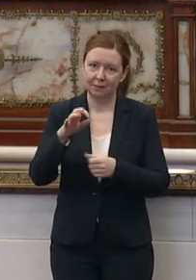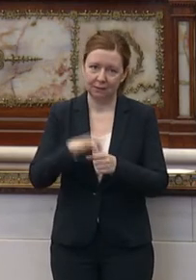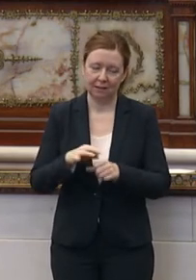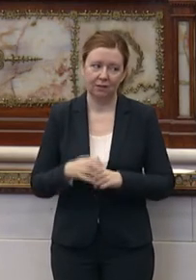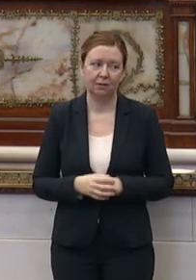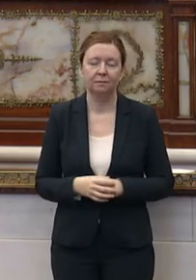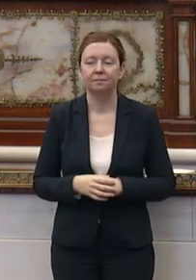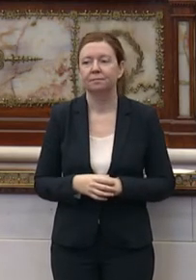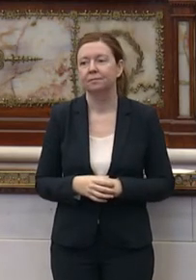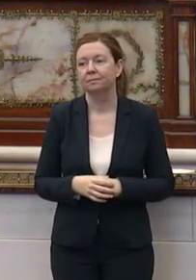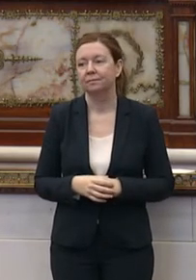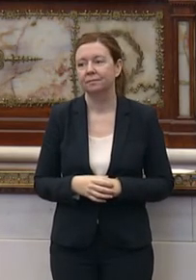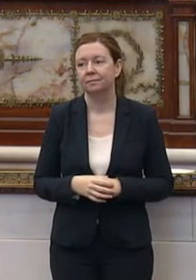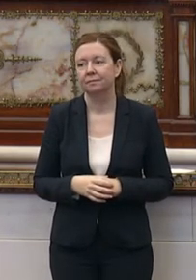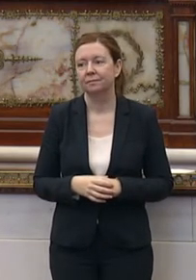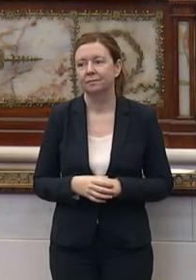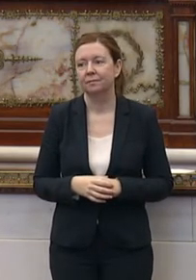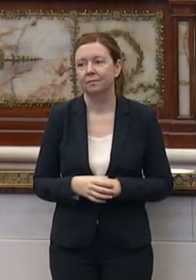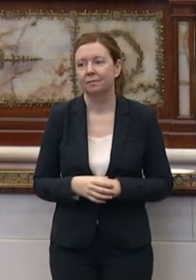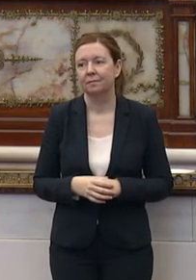calendar.